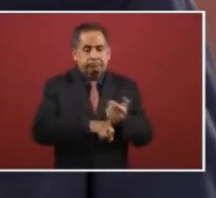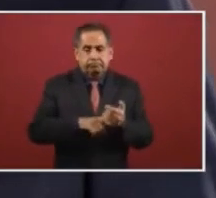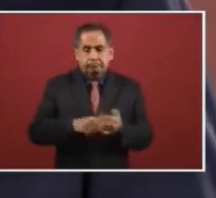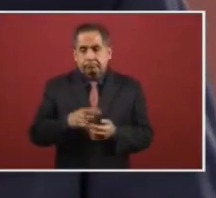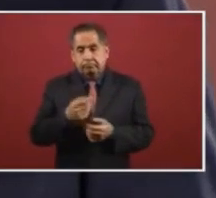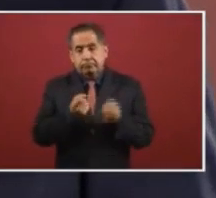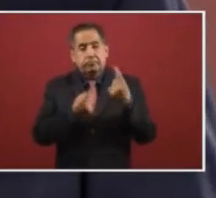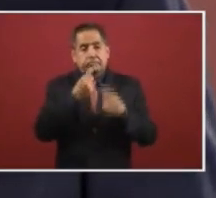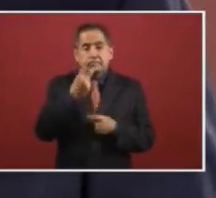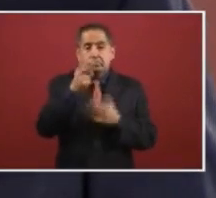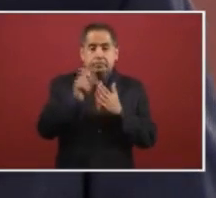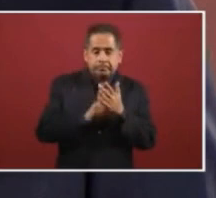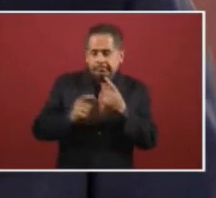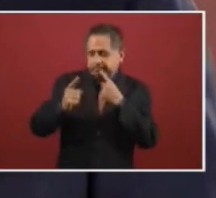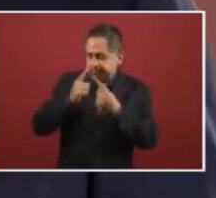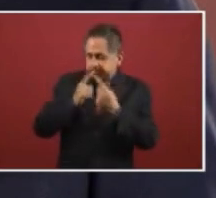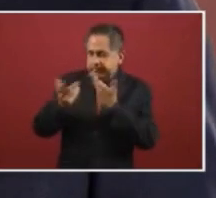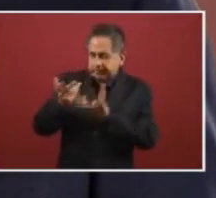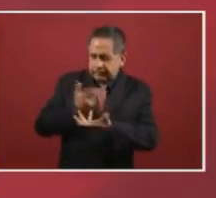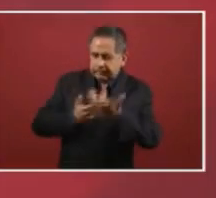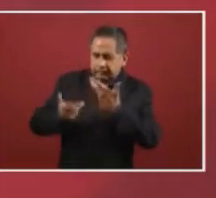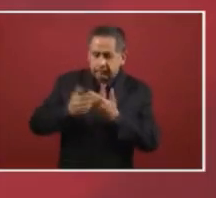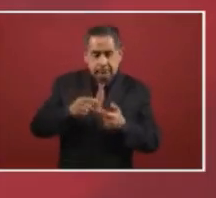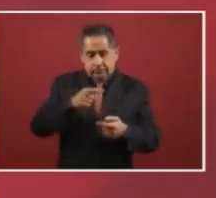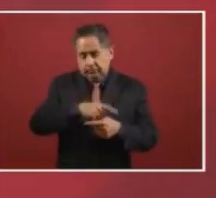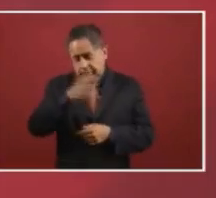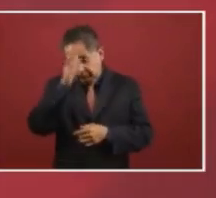And the companies took 2 months dialoguing.